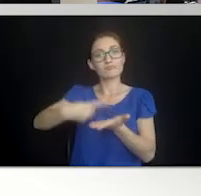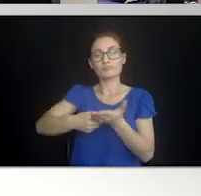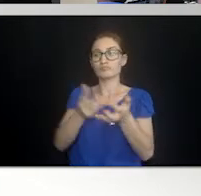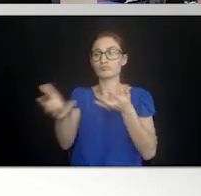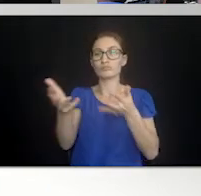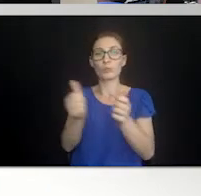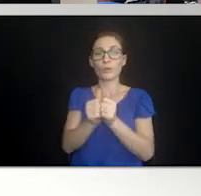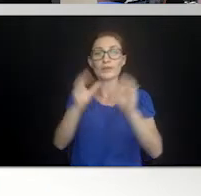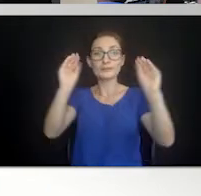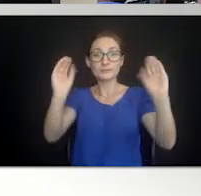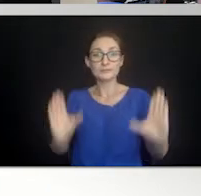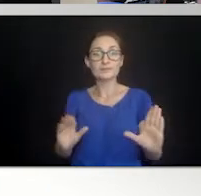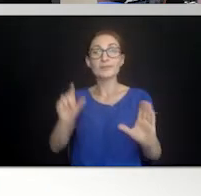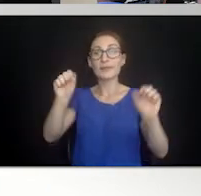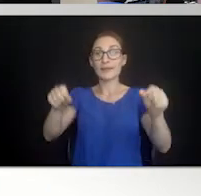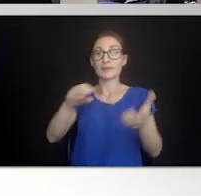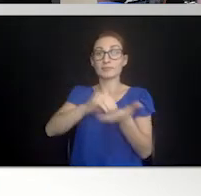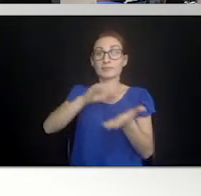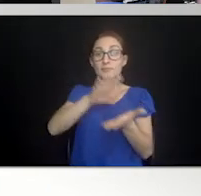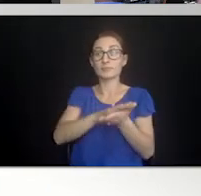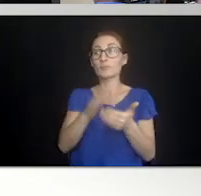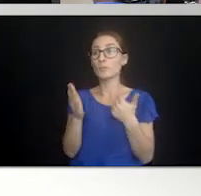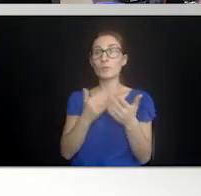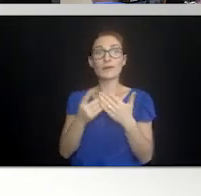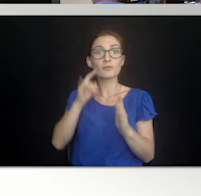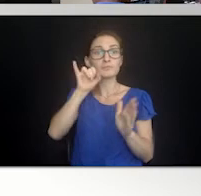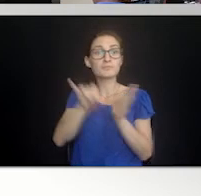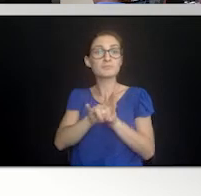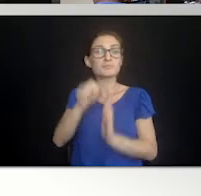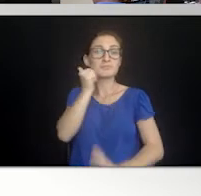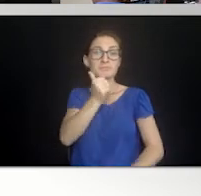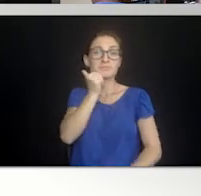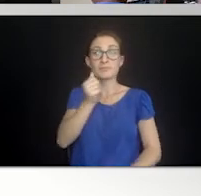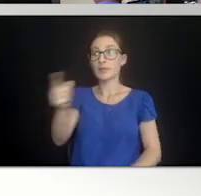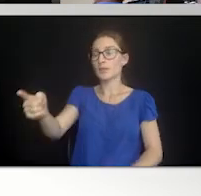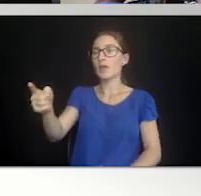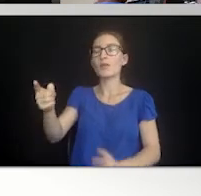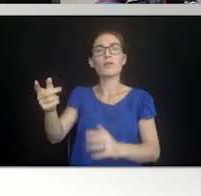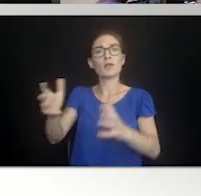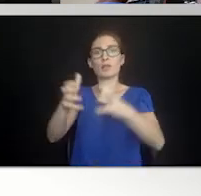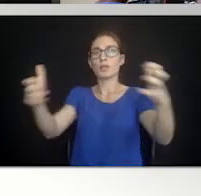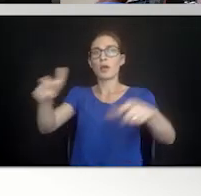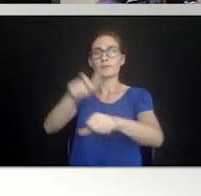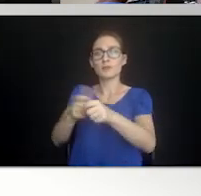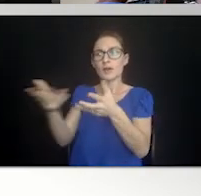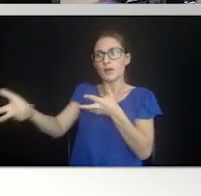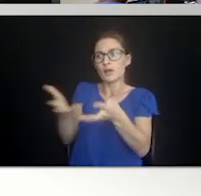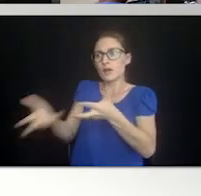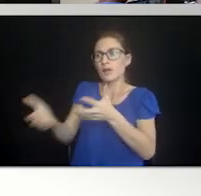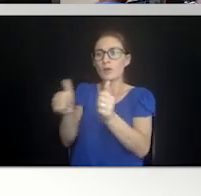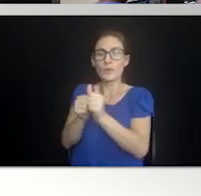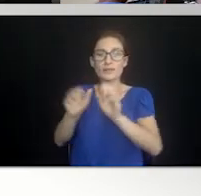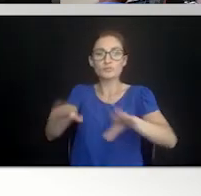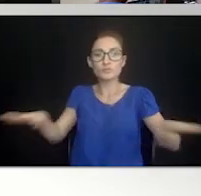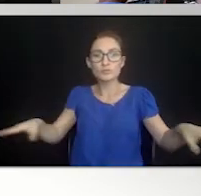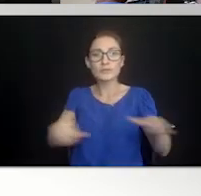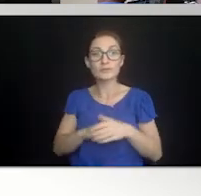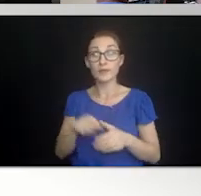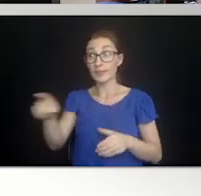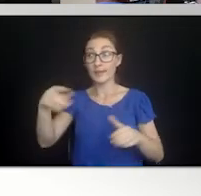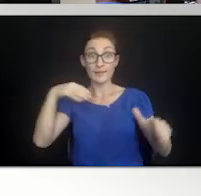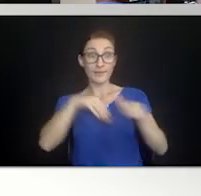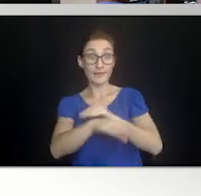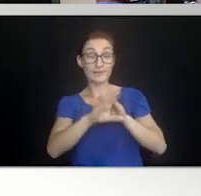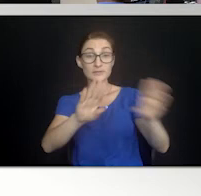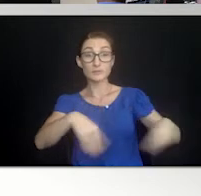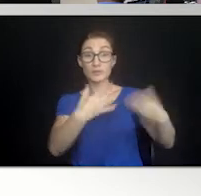directly communicate with educators so they can document what they're seeing on a daily basis. I mean, they spend a lot of time with our children, and having